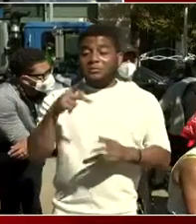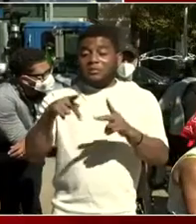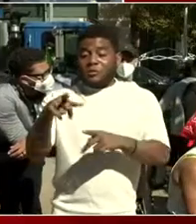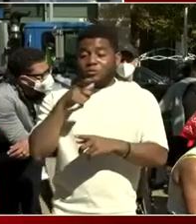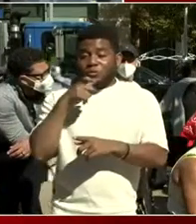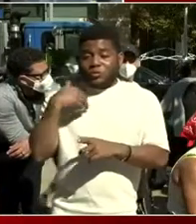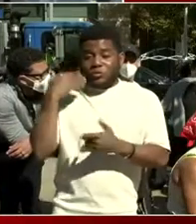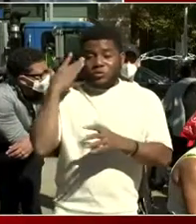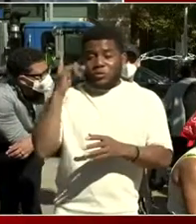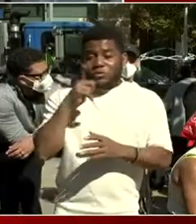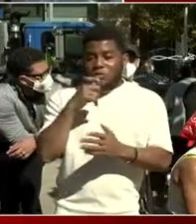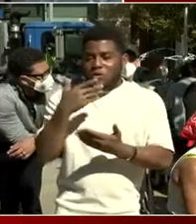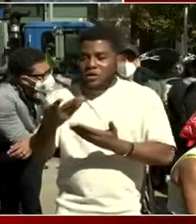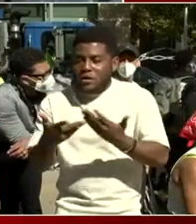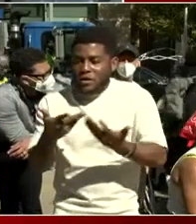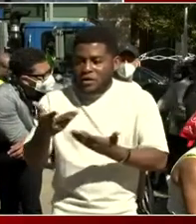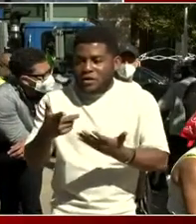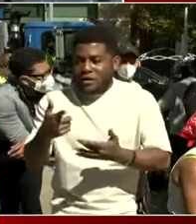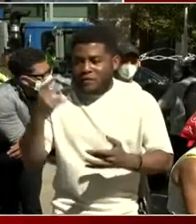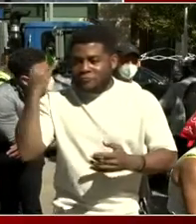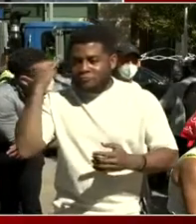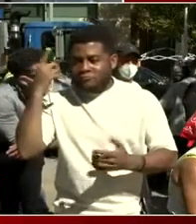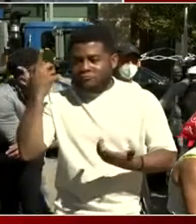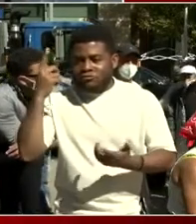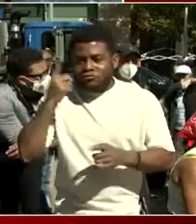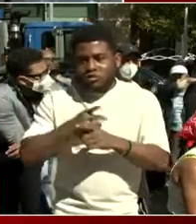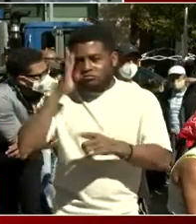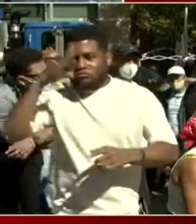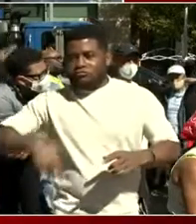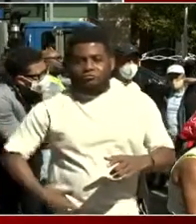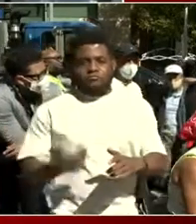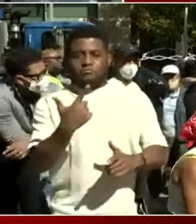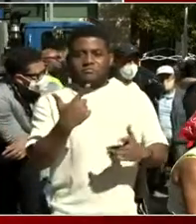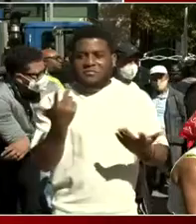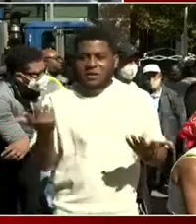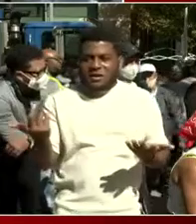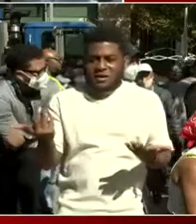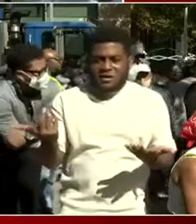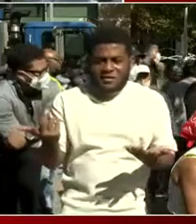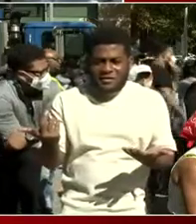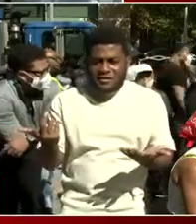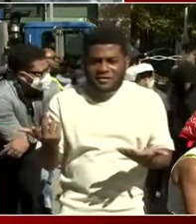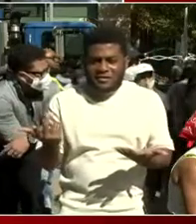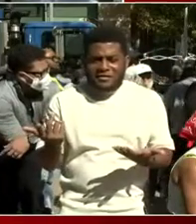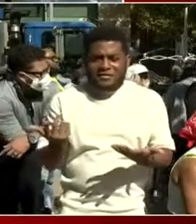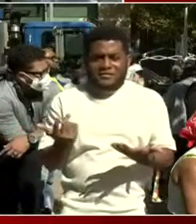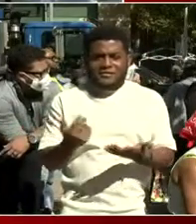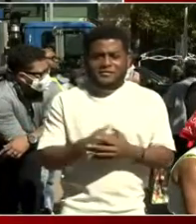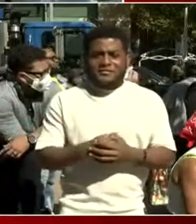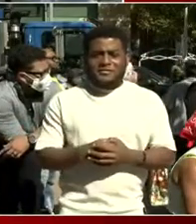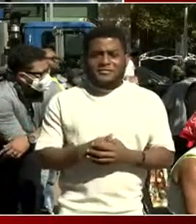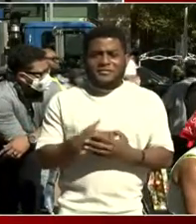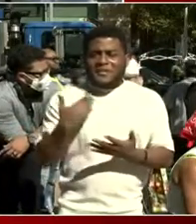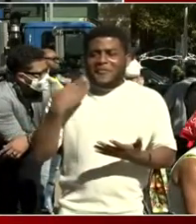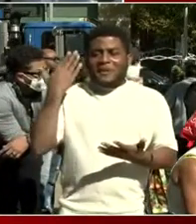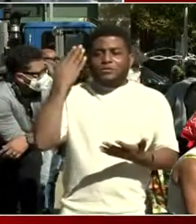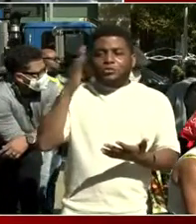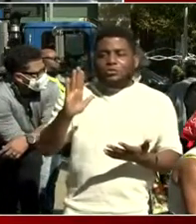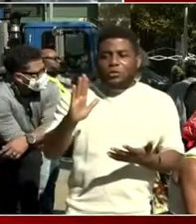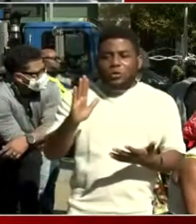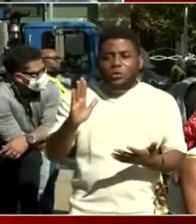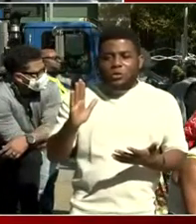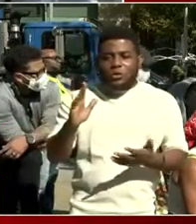then the other thing that oftentimes will come up is just like this, I don't know, it's this love fest with